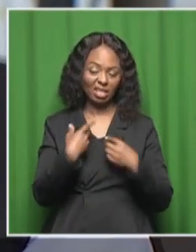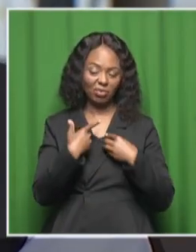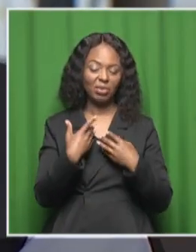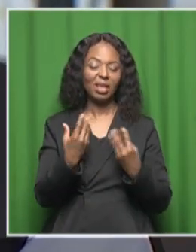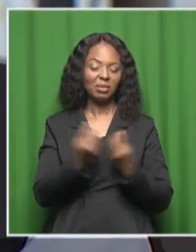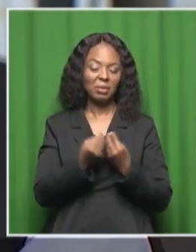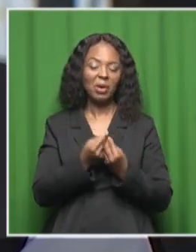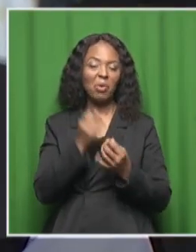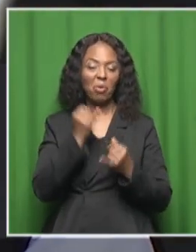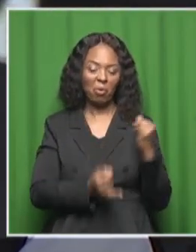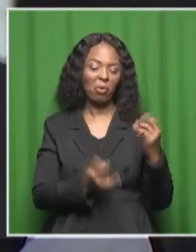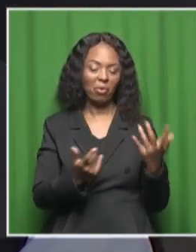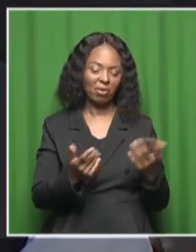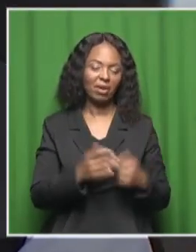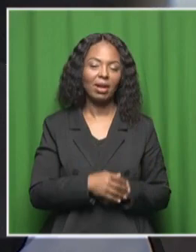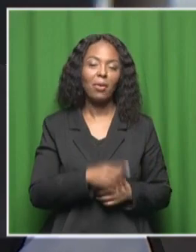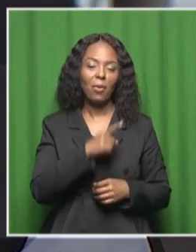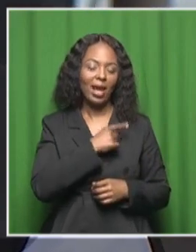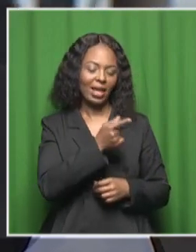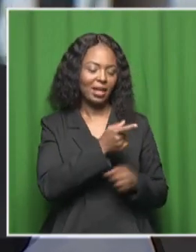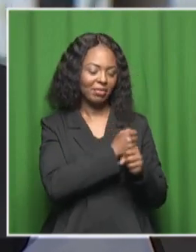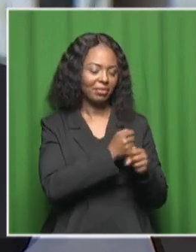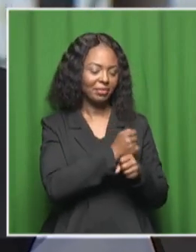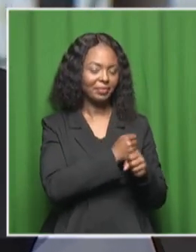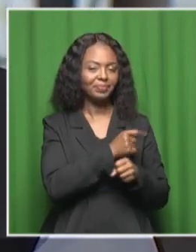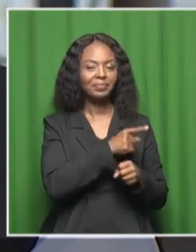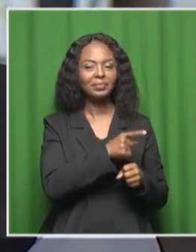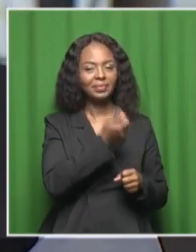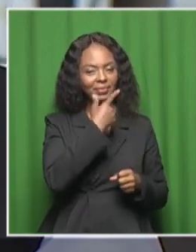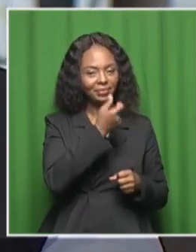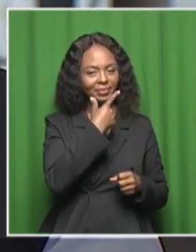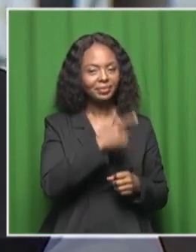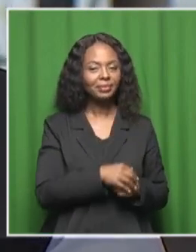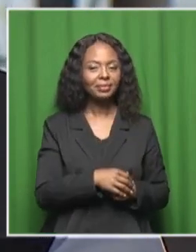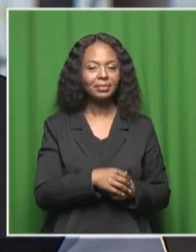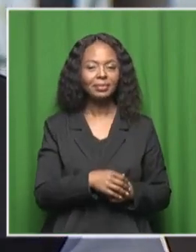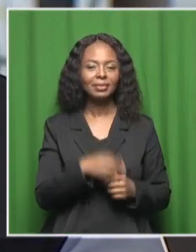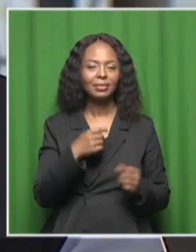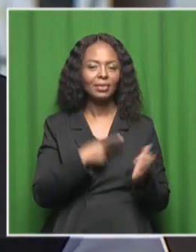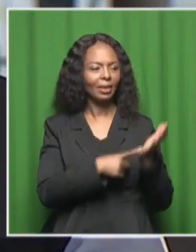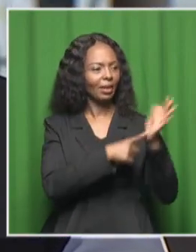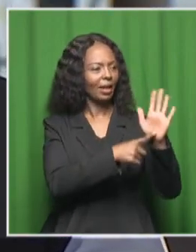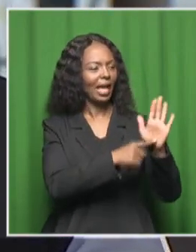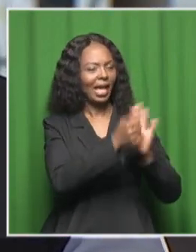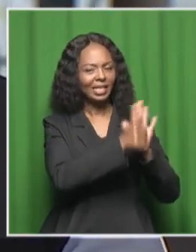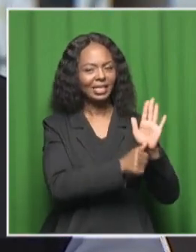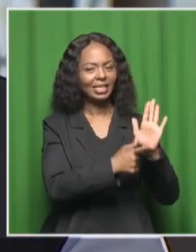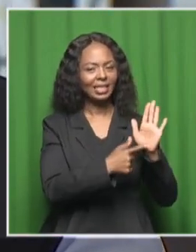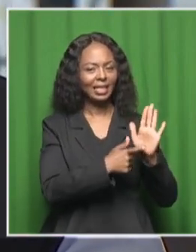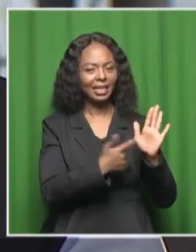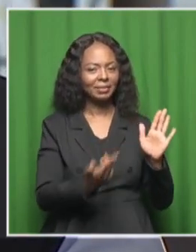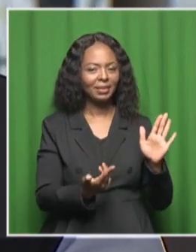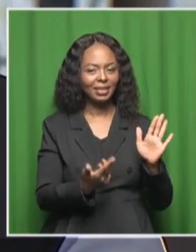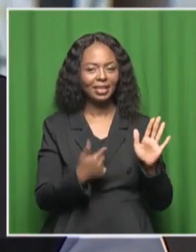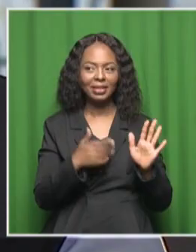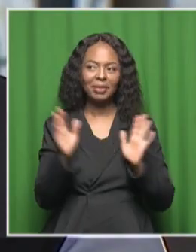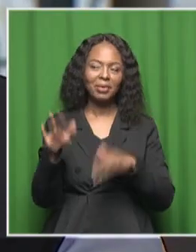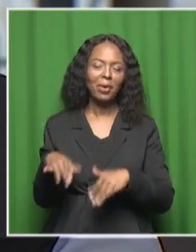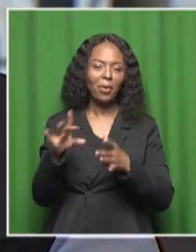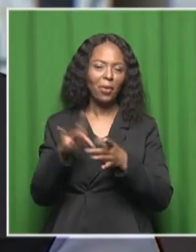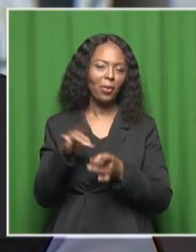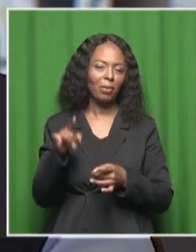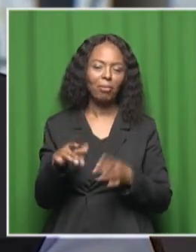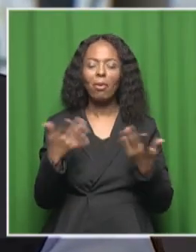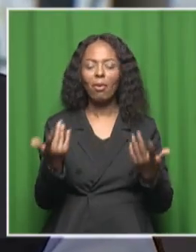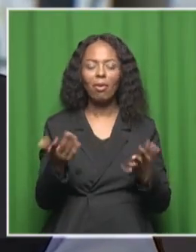the medication and he says, "That's the wrong combination. Let me see your script." And I'm going, "No, Marume, I don't have the script. I left it at the pharmacy." And he